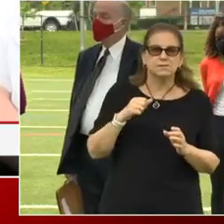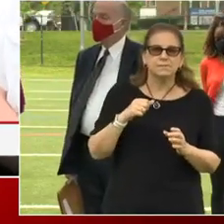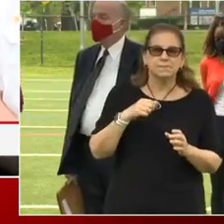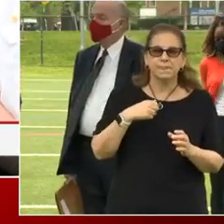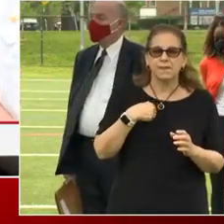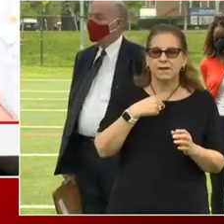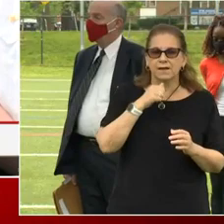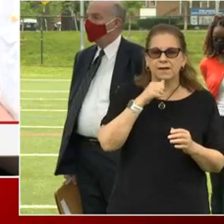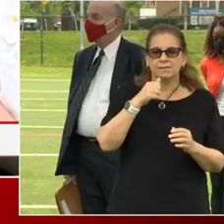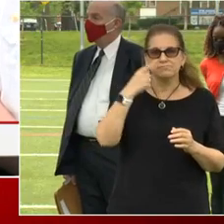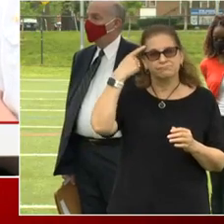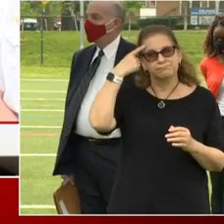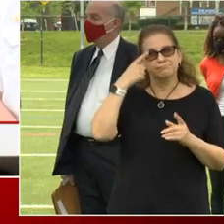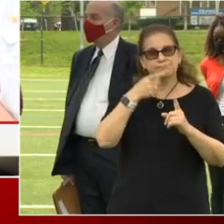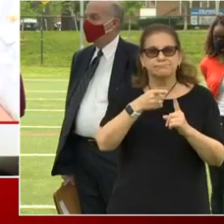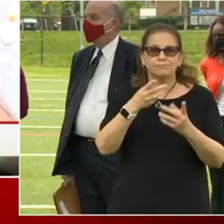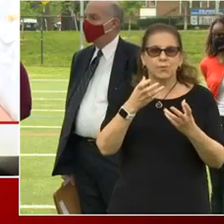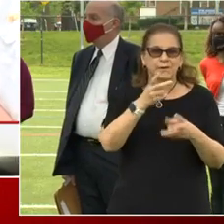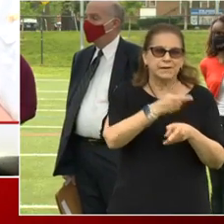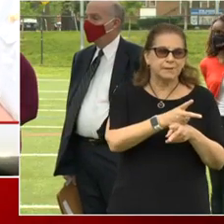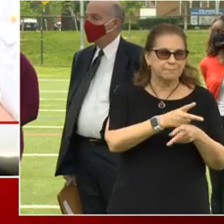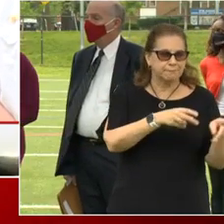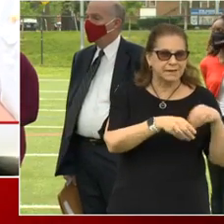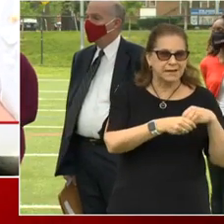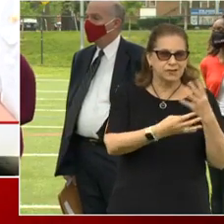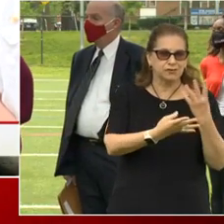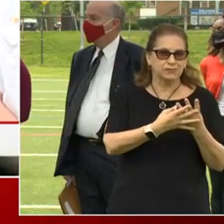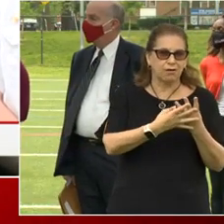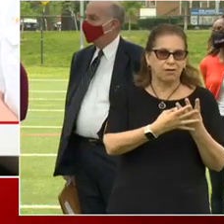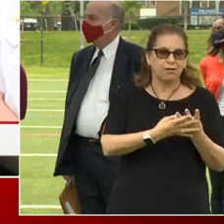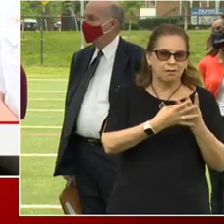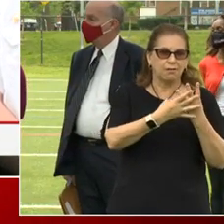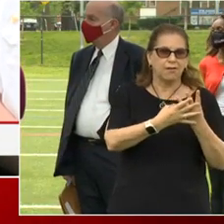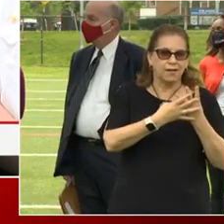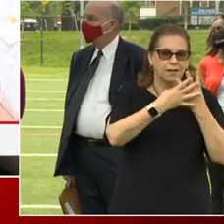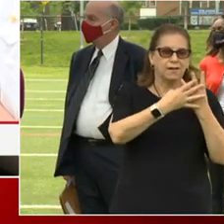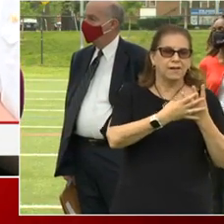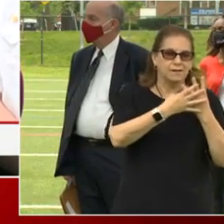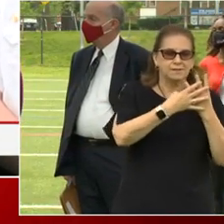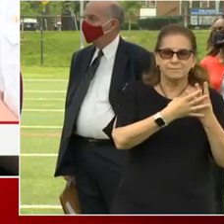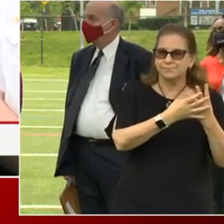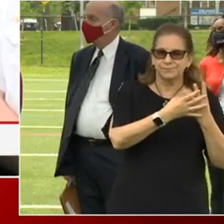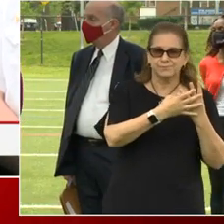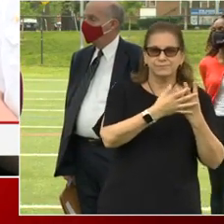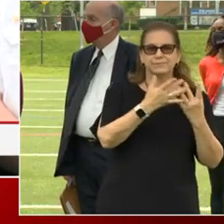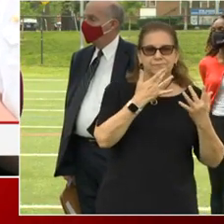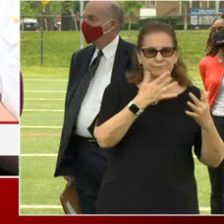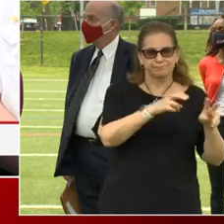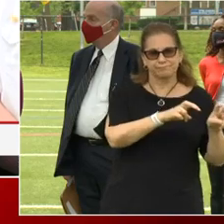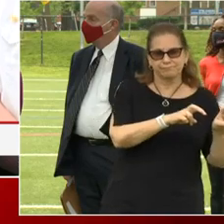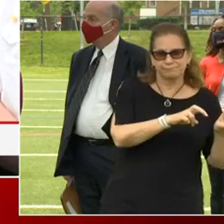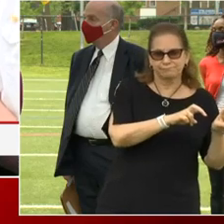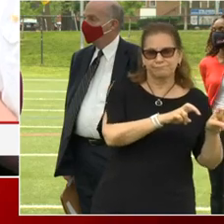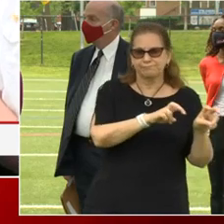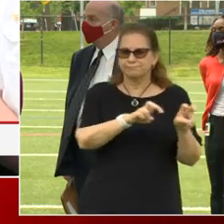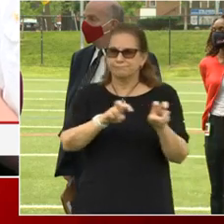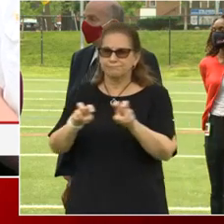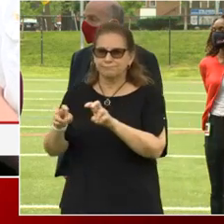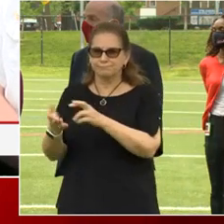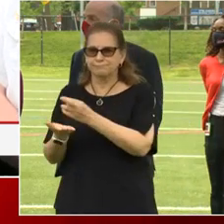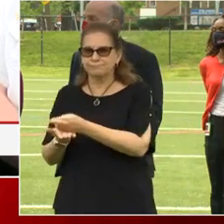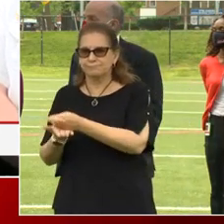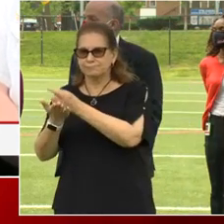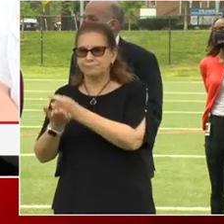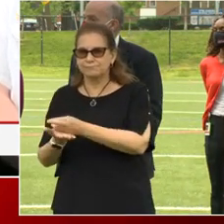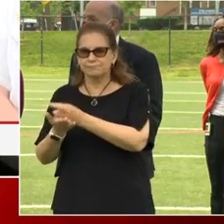in incarceration longer than they need to be, and so that they get their day in court. Some of the youth are going to DYRS. It is a dependency on the judicial